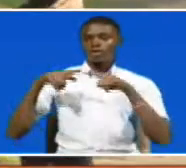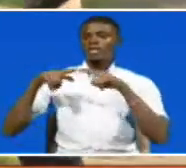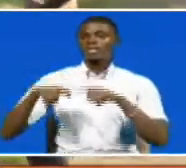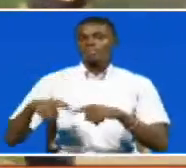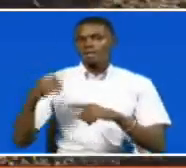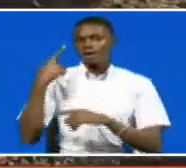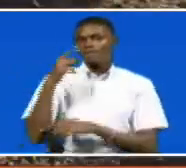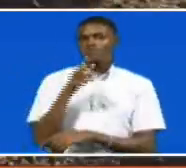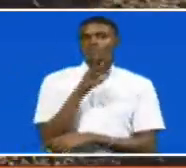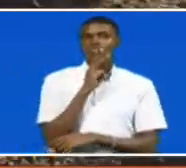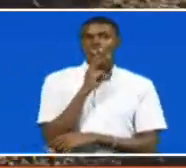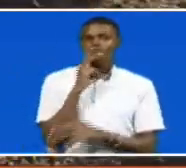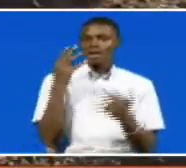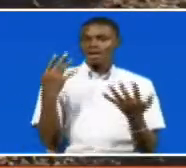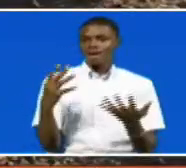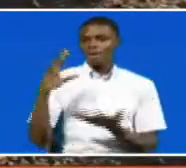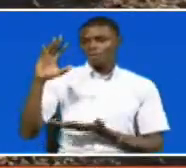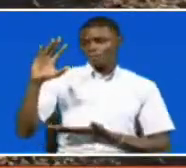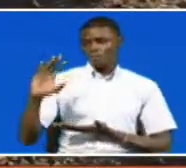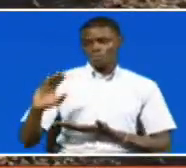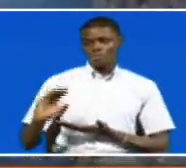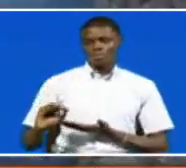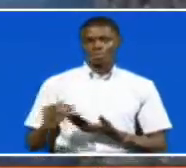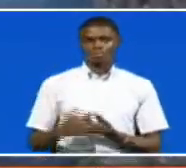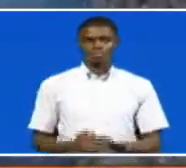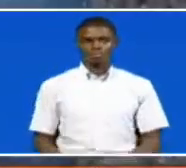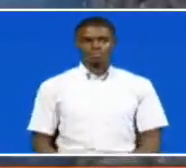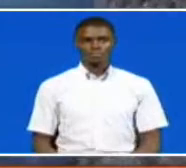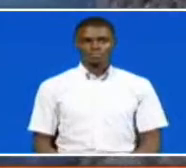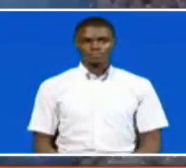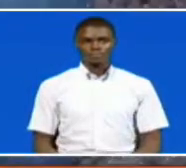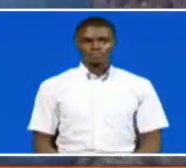on for water is now a sand bed.